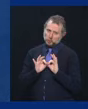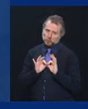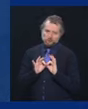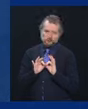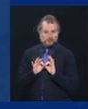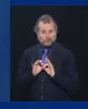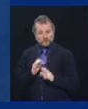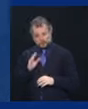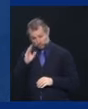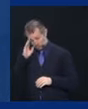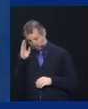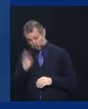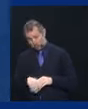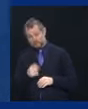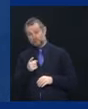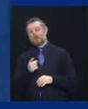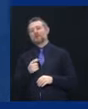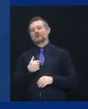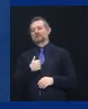very few